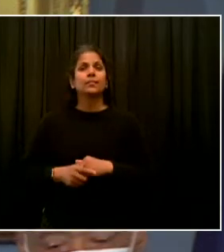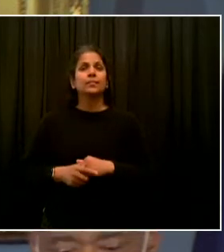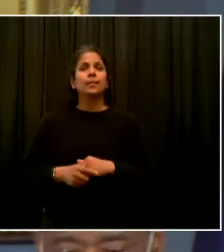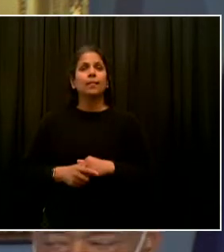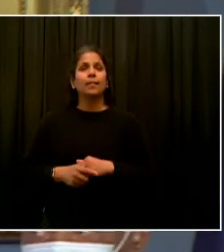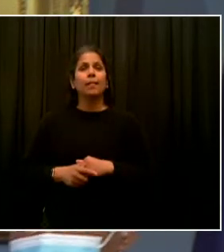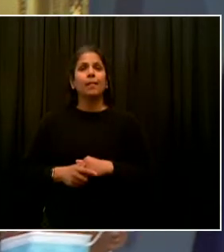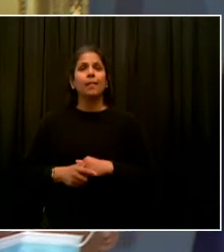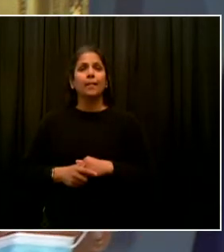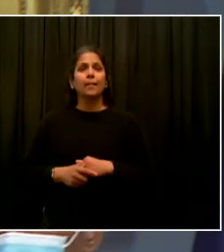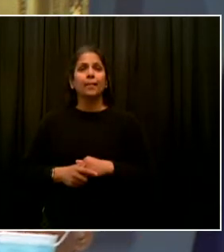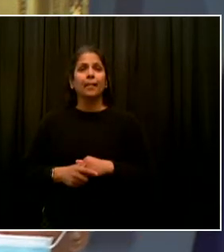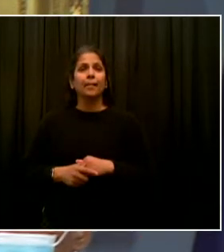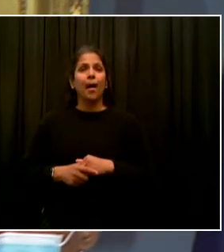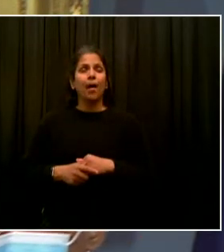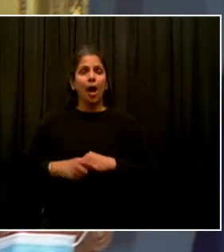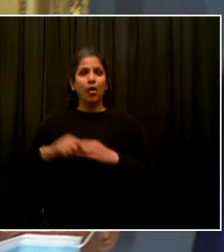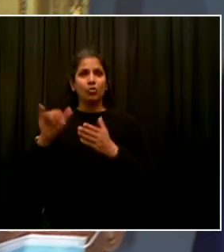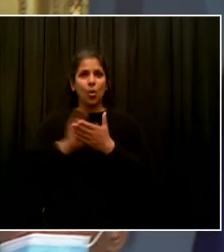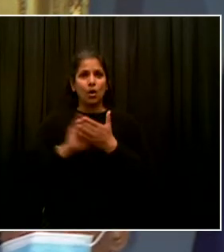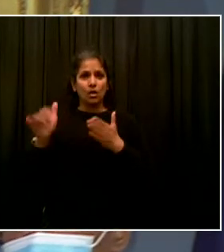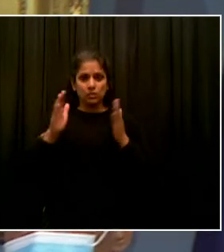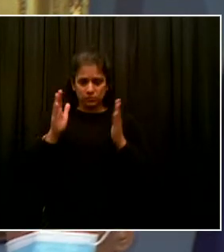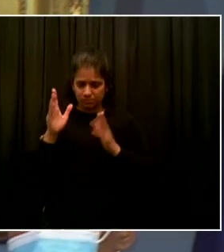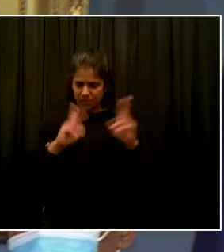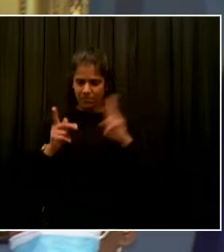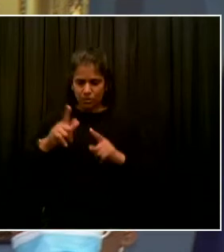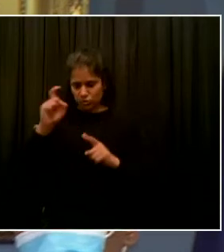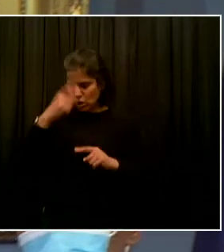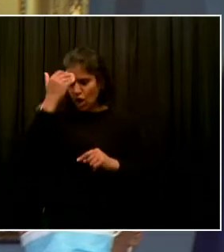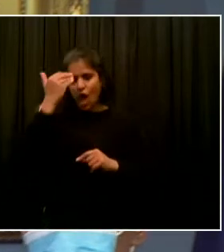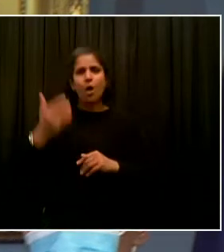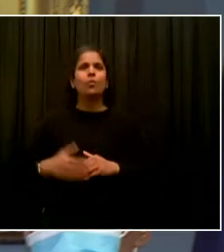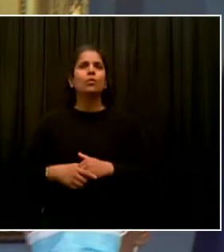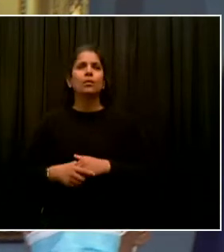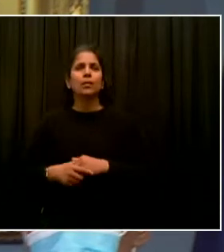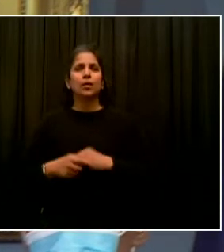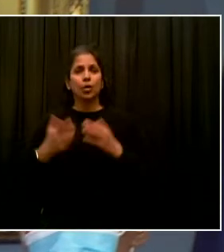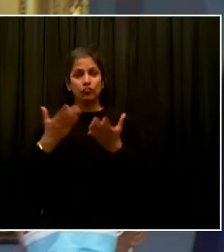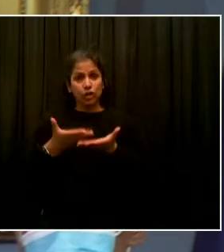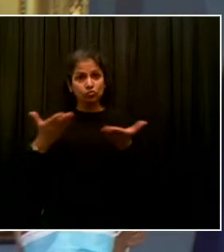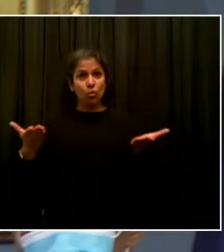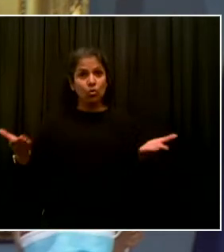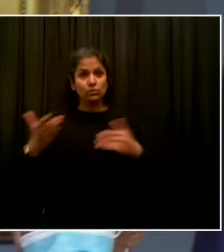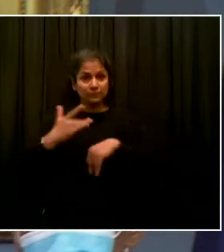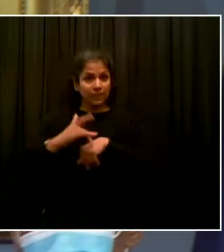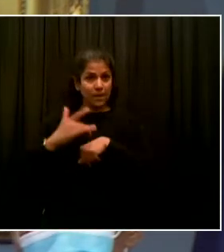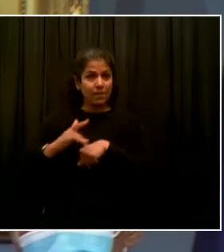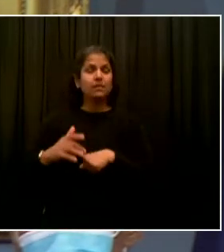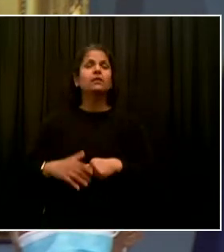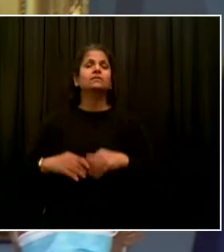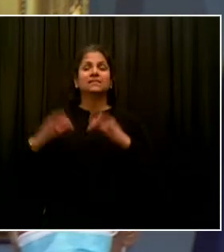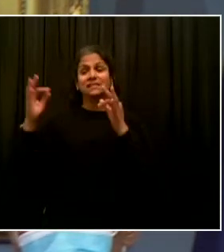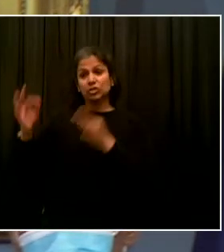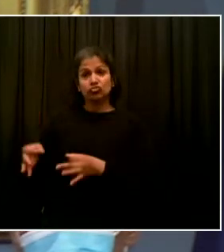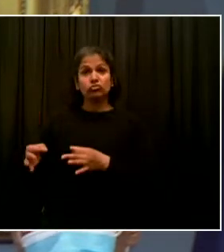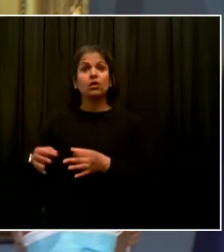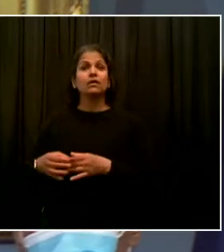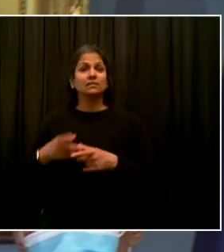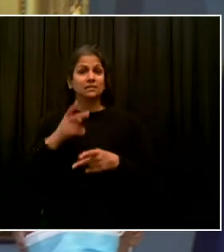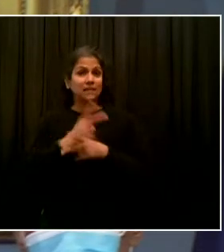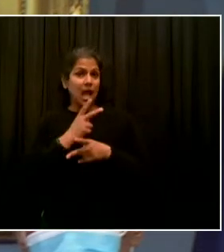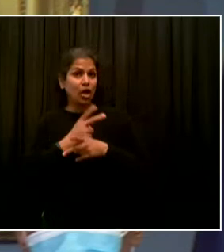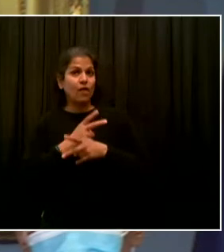Yorkers should know that the tools are available to them to make choices to keep themselves safe, households safe, and their communities